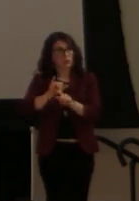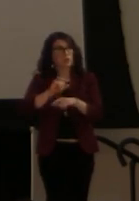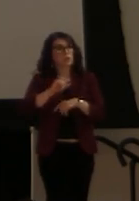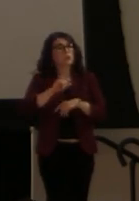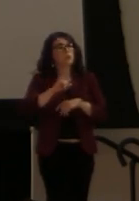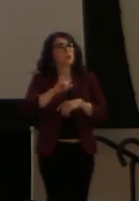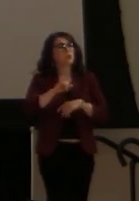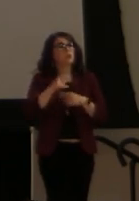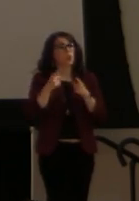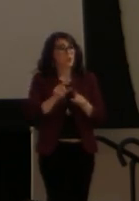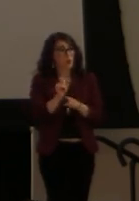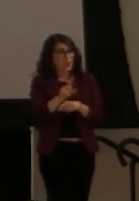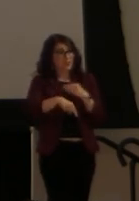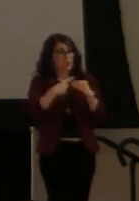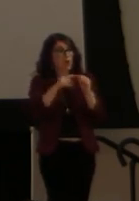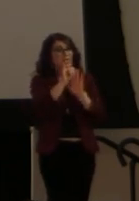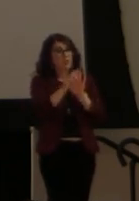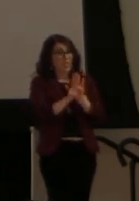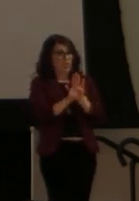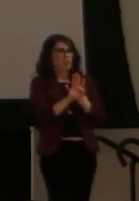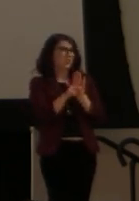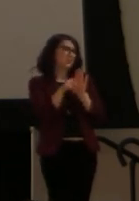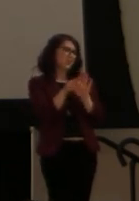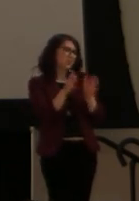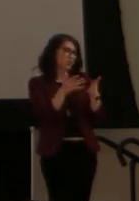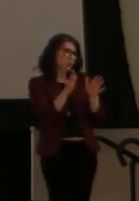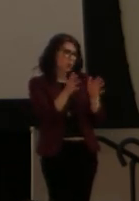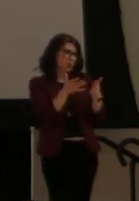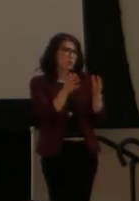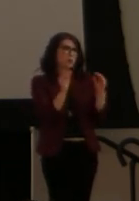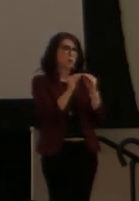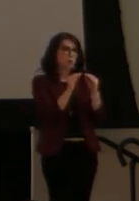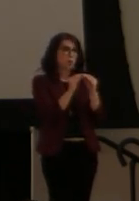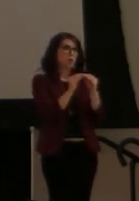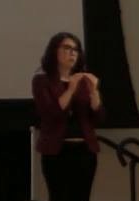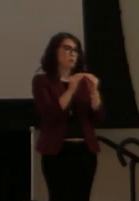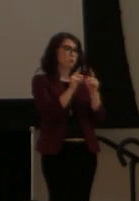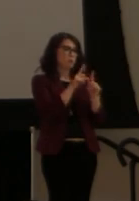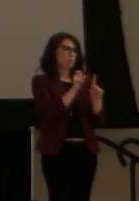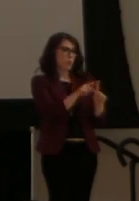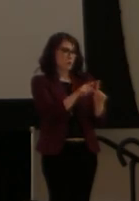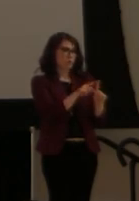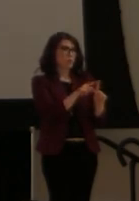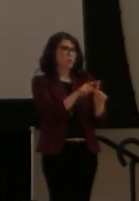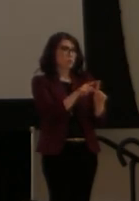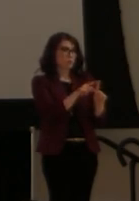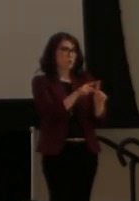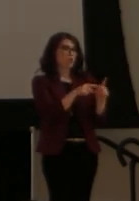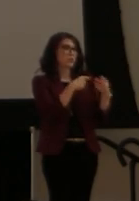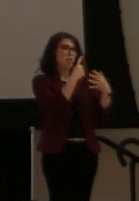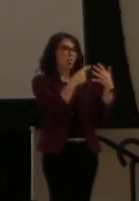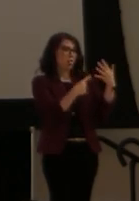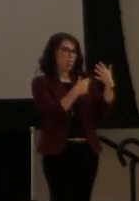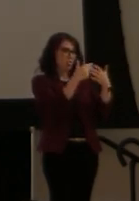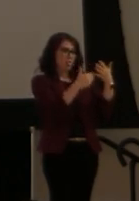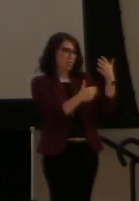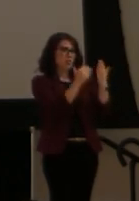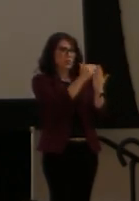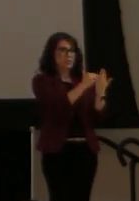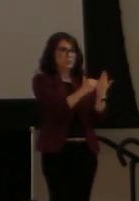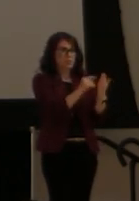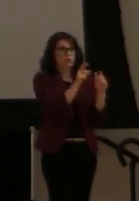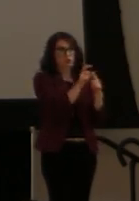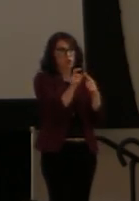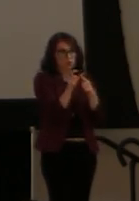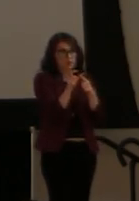when asking about identification, this is still sort of a straightforward question. That's sort of a laundry list of terms. You might notice